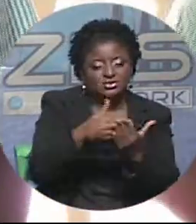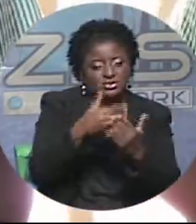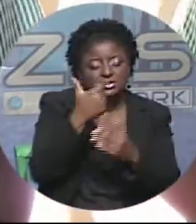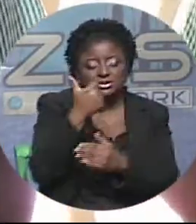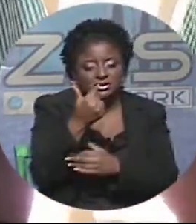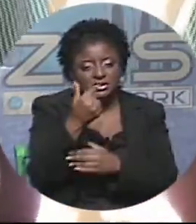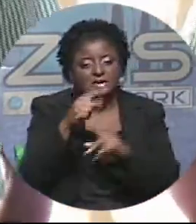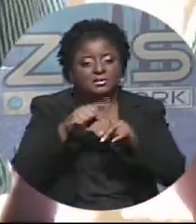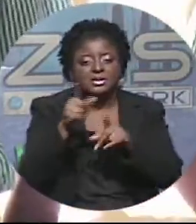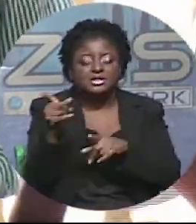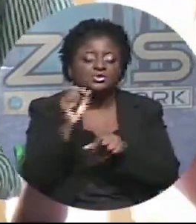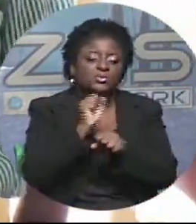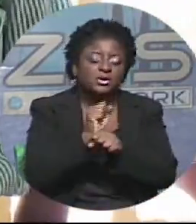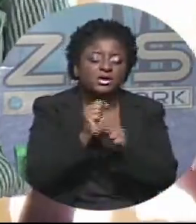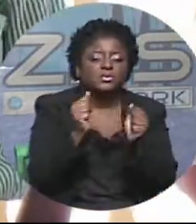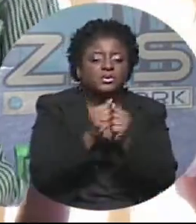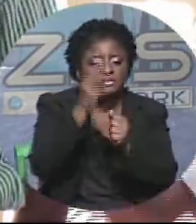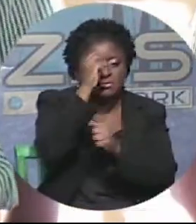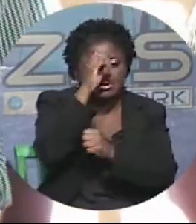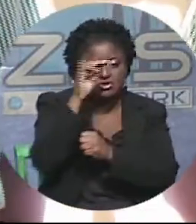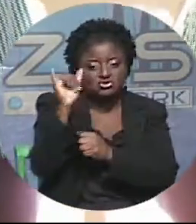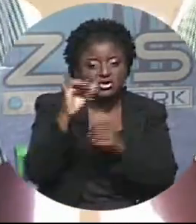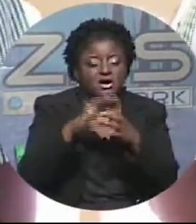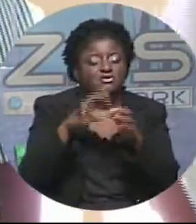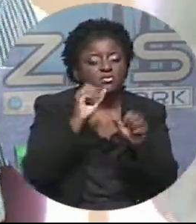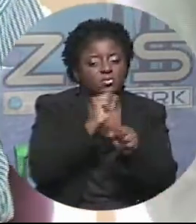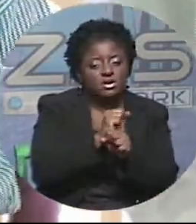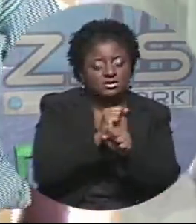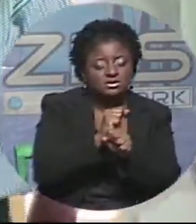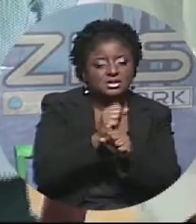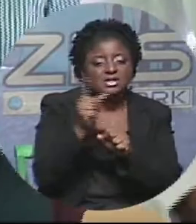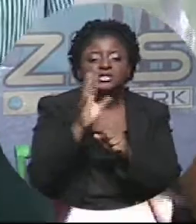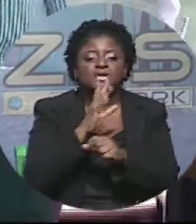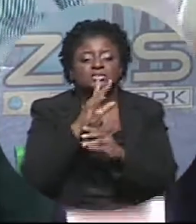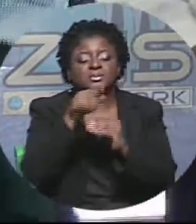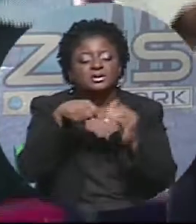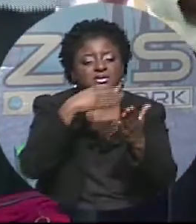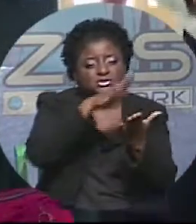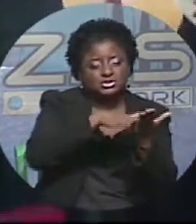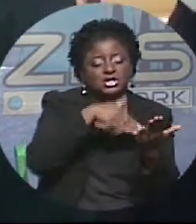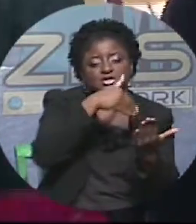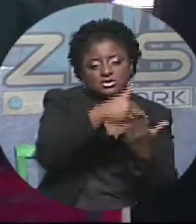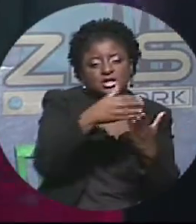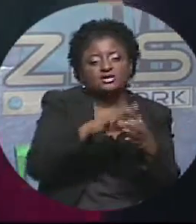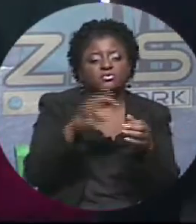the Ministry of Works to get the job done. He talks about the scope of works and the cost.